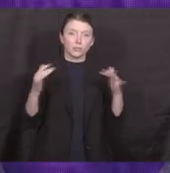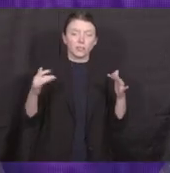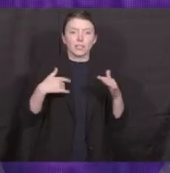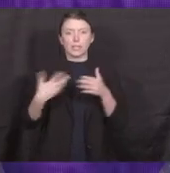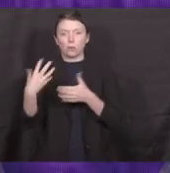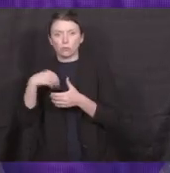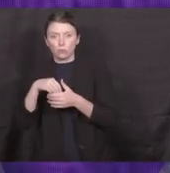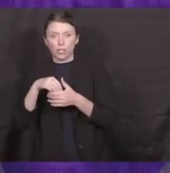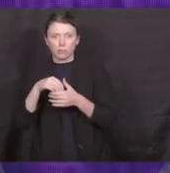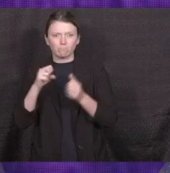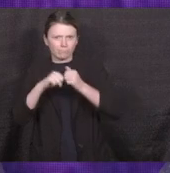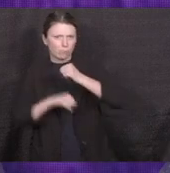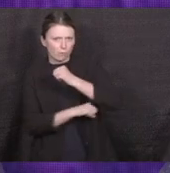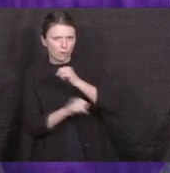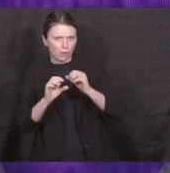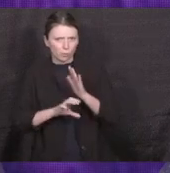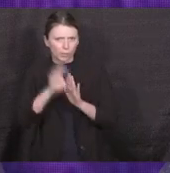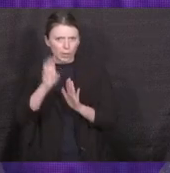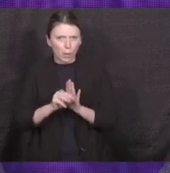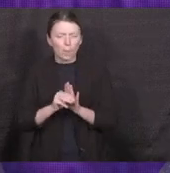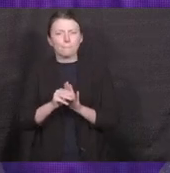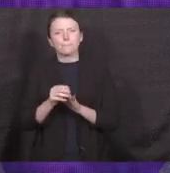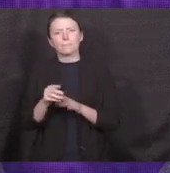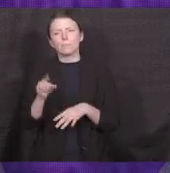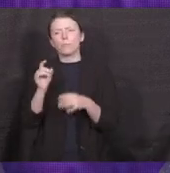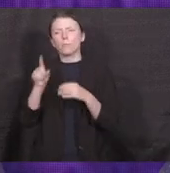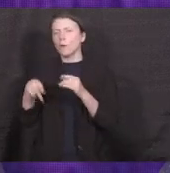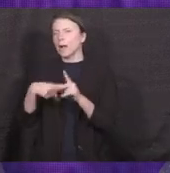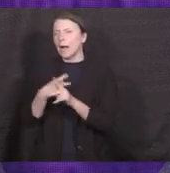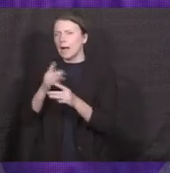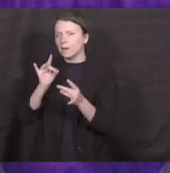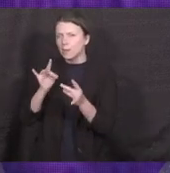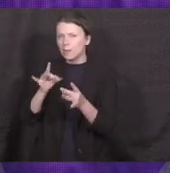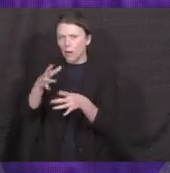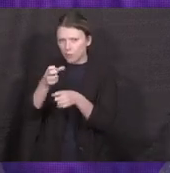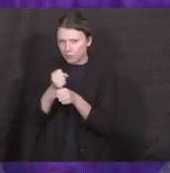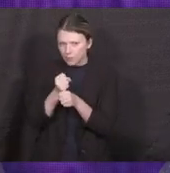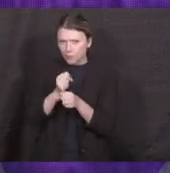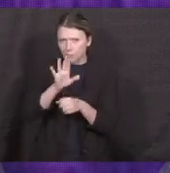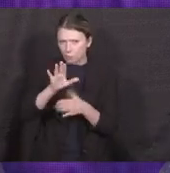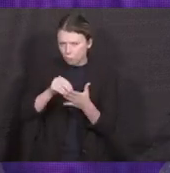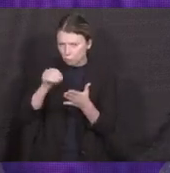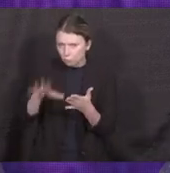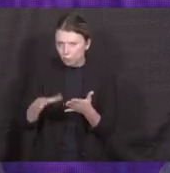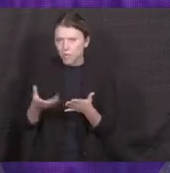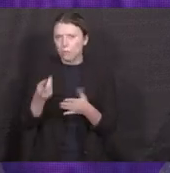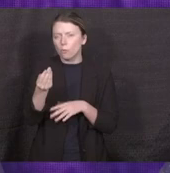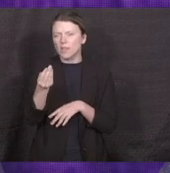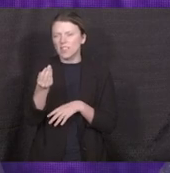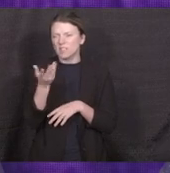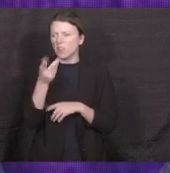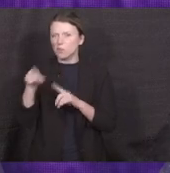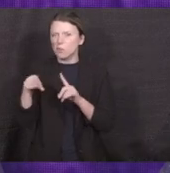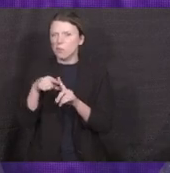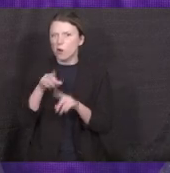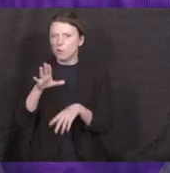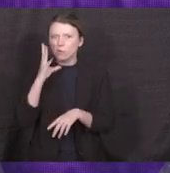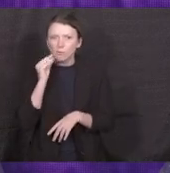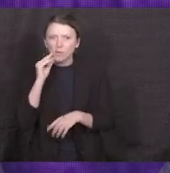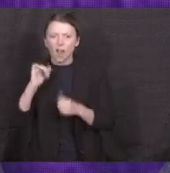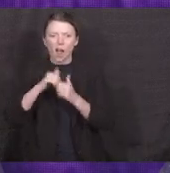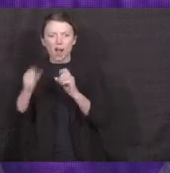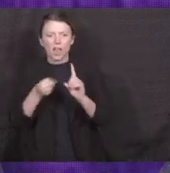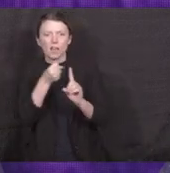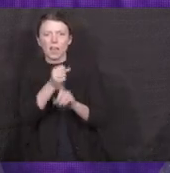the curriculum. What kind of feedback are you getting from the students who are in your classroom? What are they telling you about the experience and how it's impacting